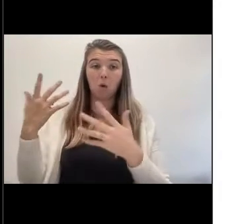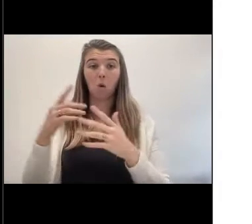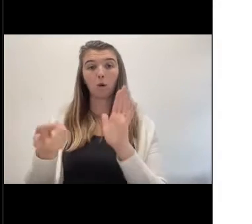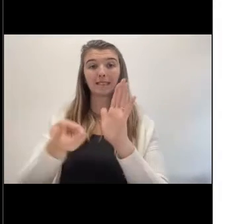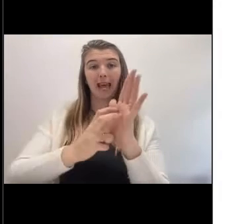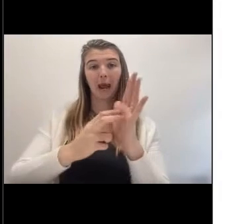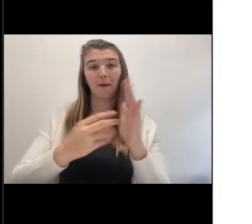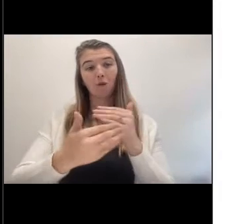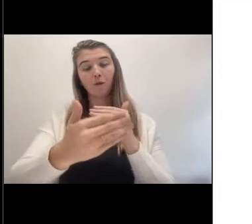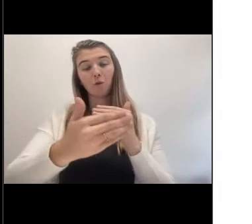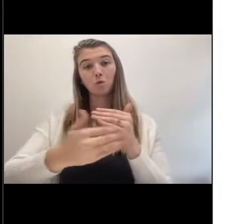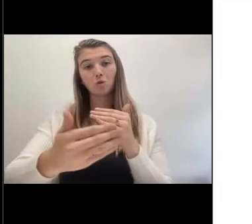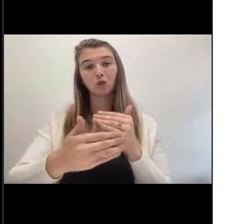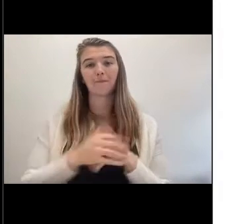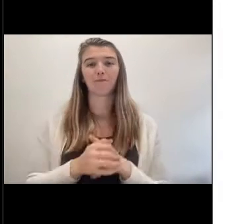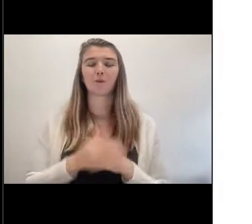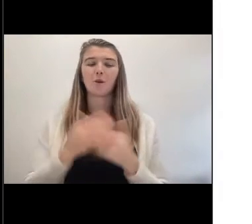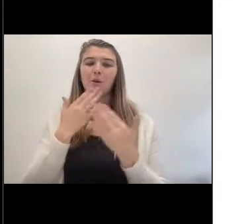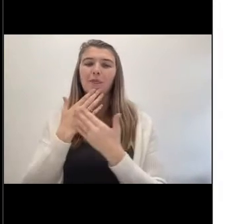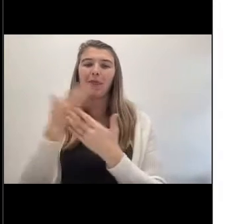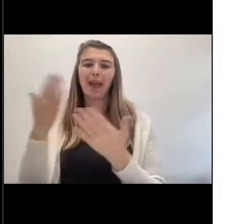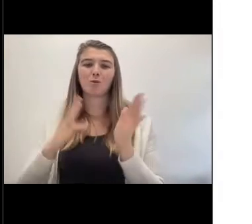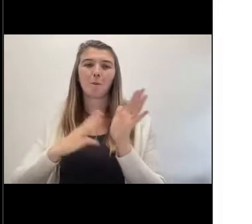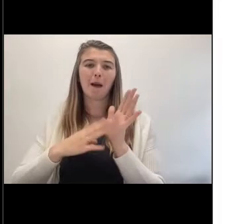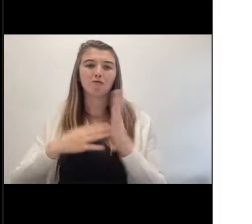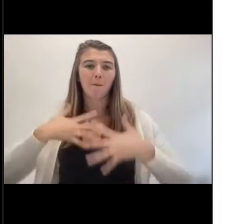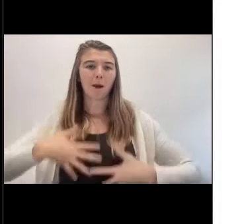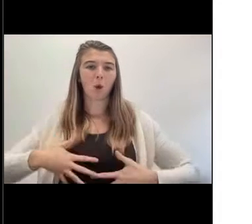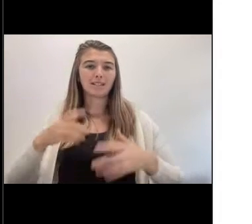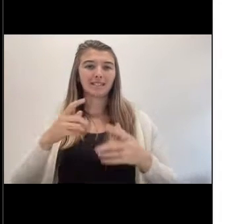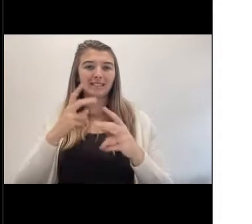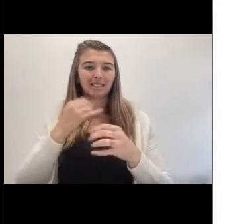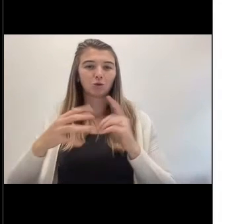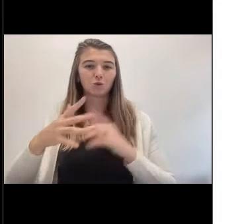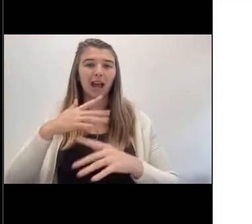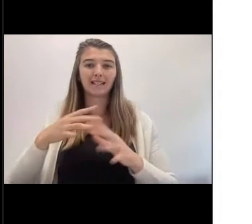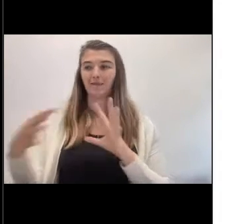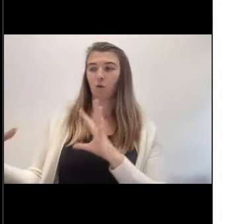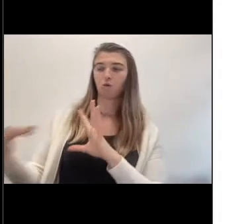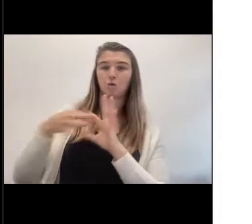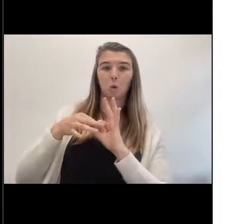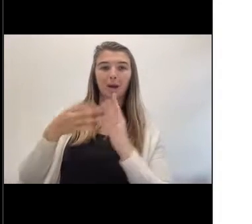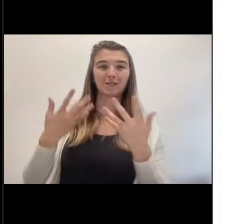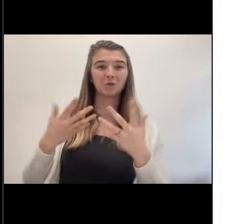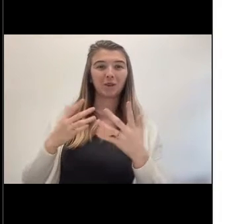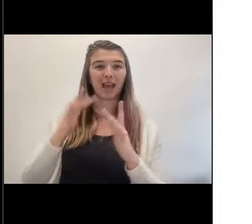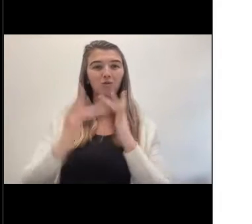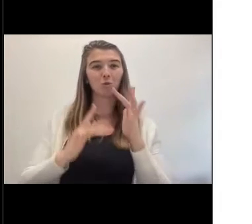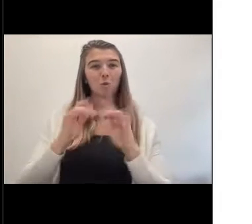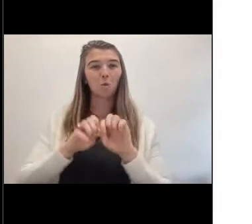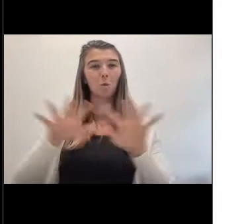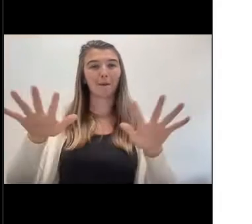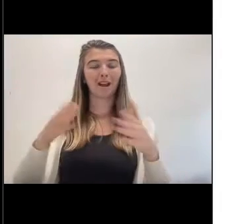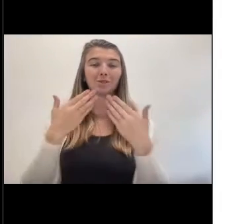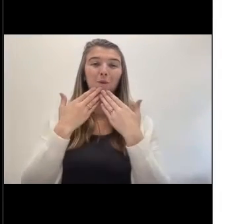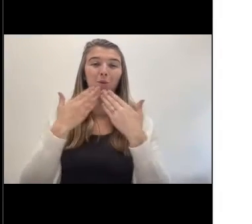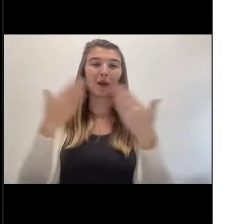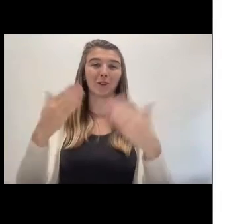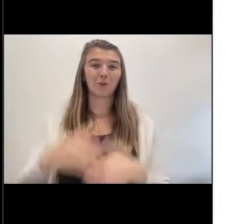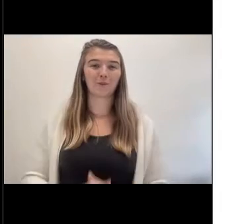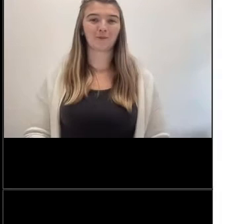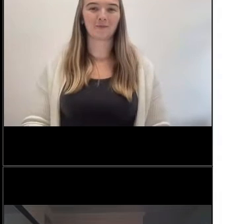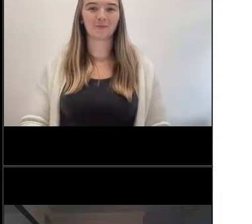say thank you to the Microbiology Society for joining forces to organise this excellent webinar. And that's all from me.